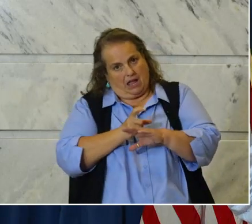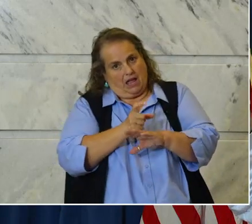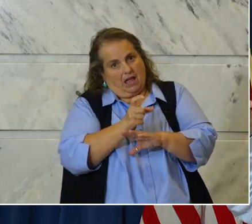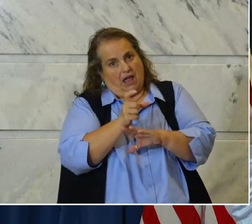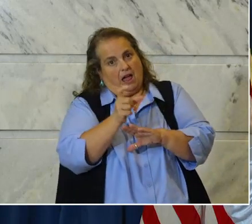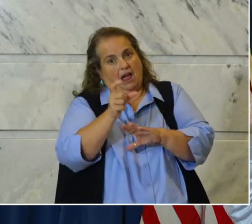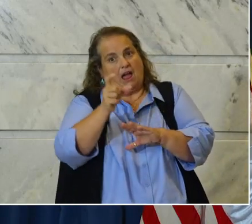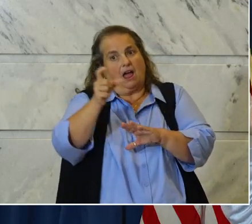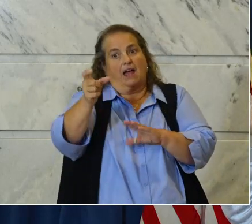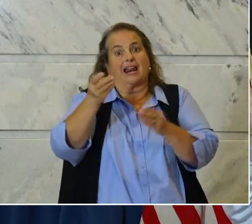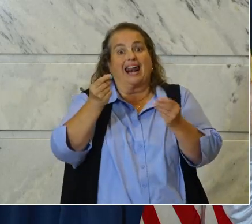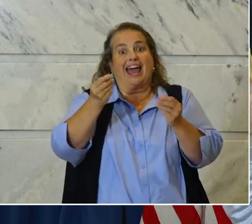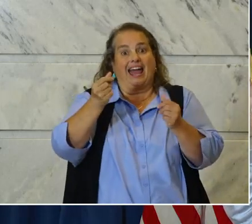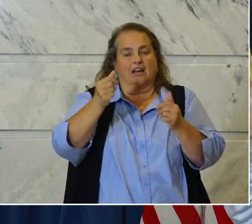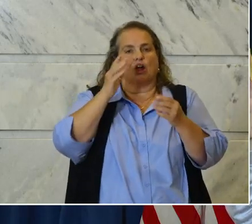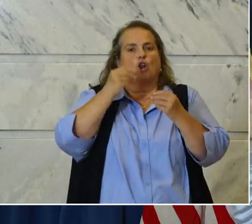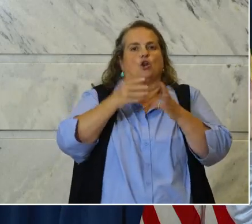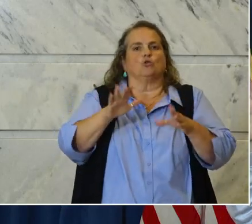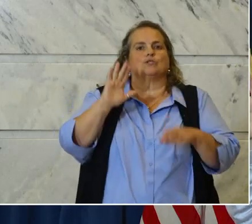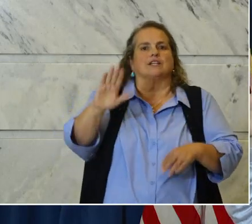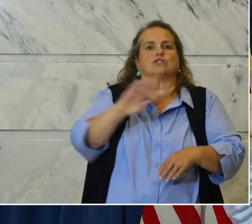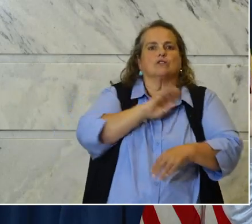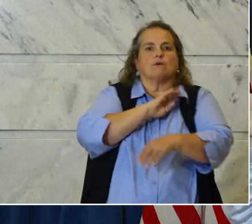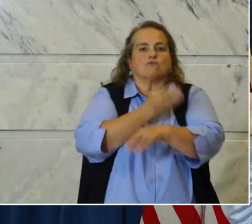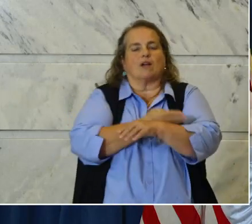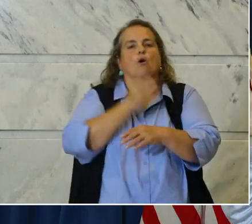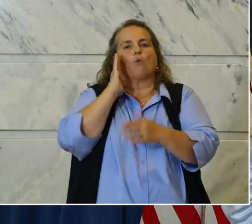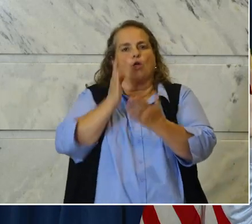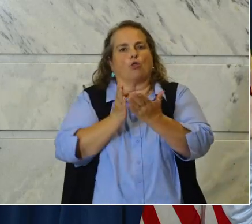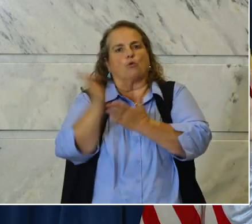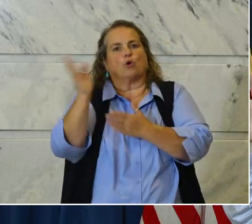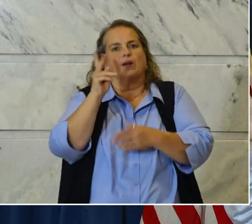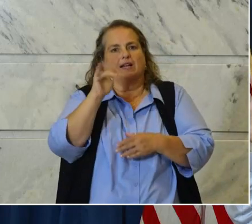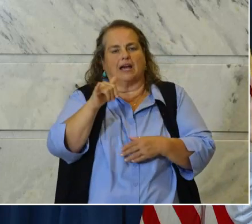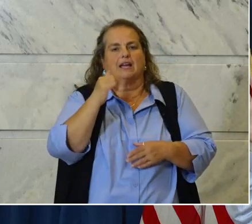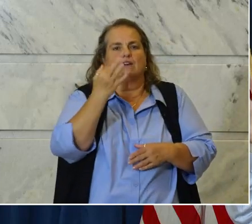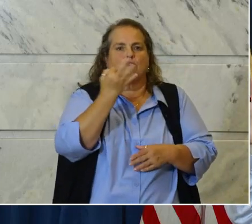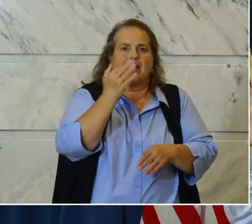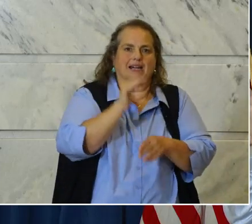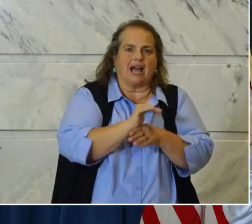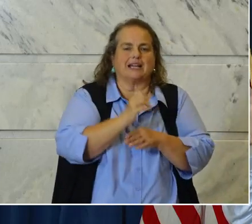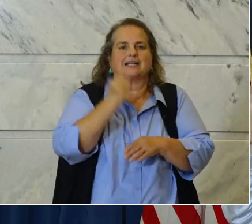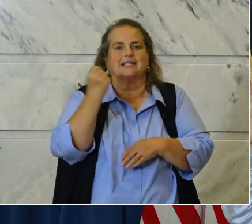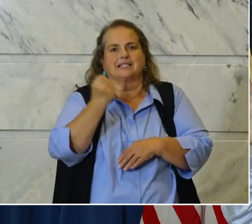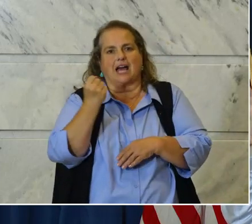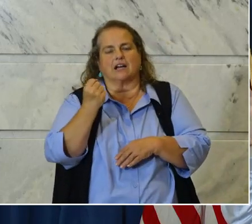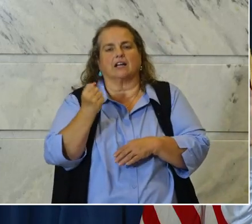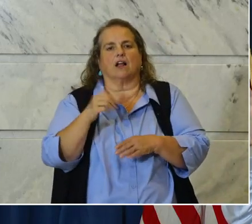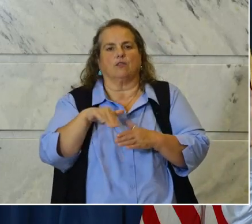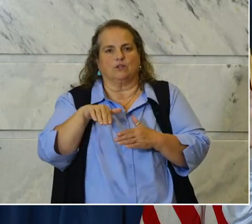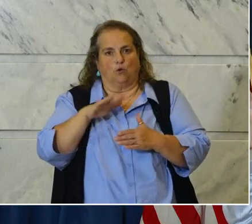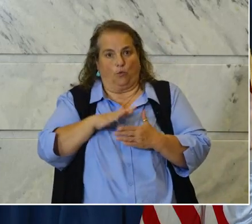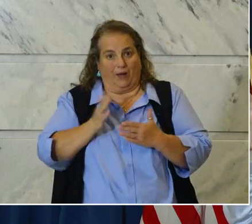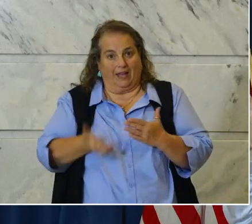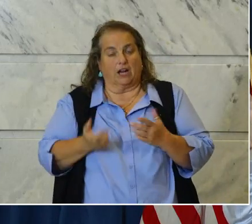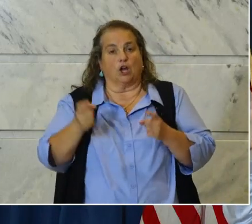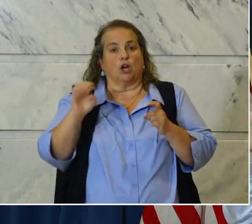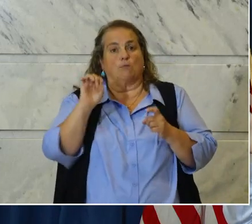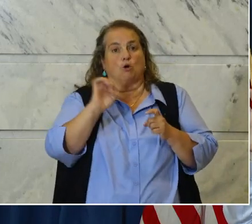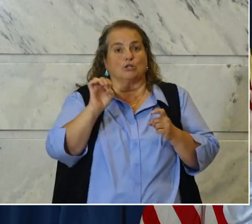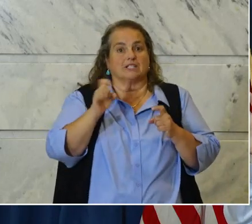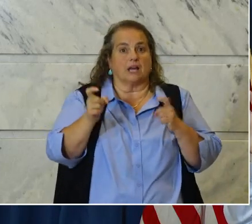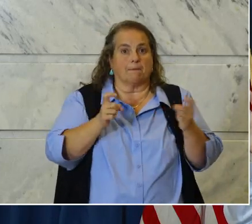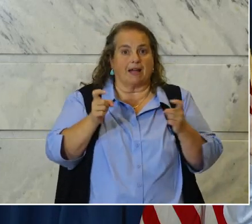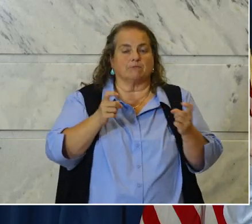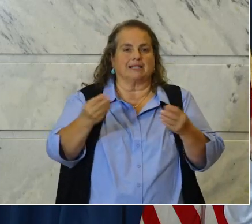moves further inland. It is going to come through Kentucky. I think Friday night, Saturday, over the weekend. Emergency management has been